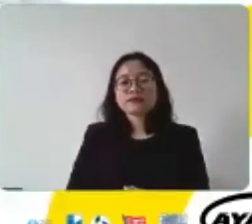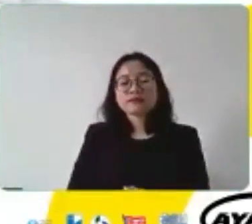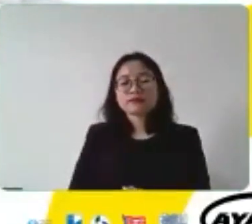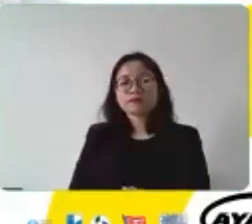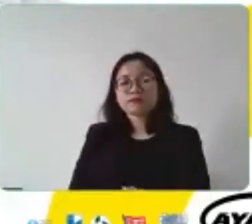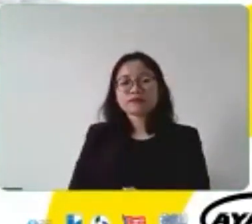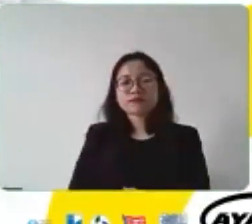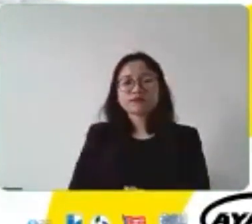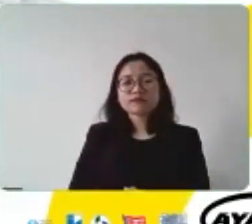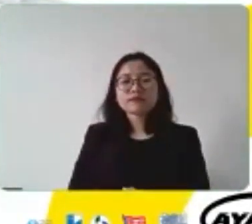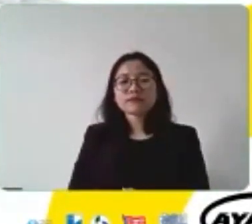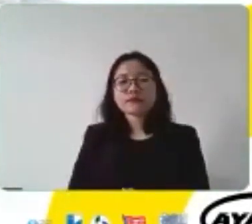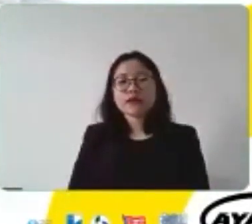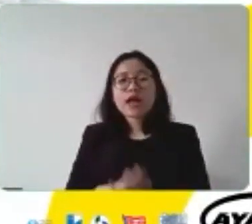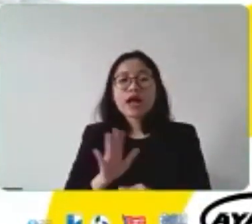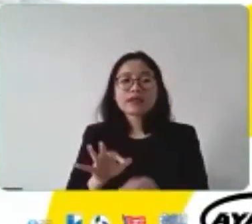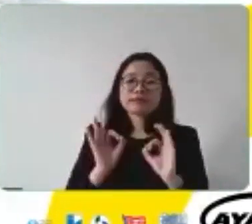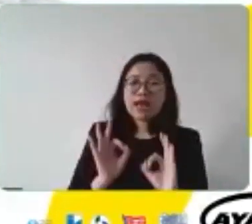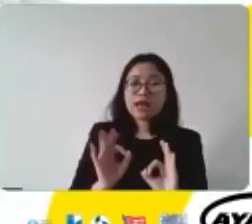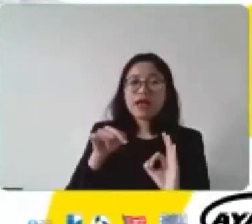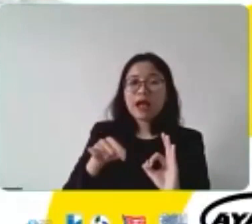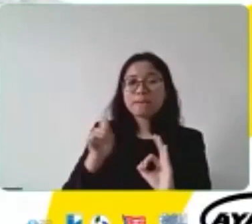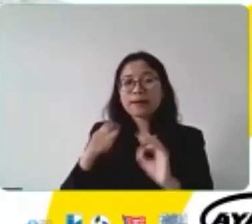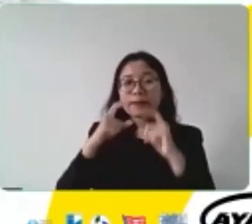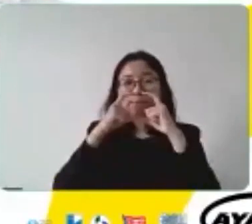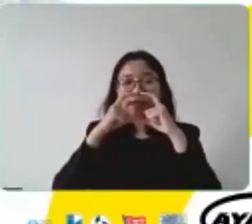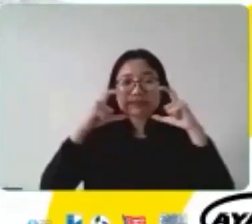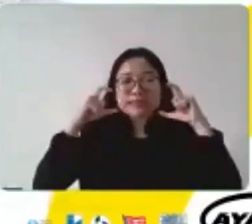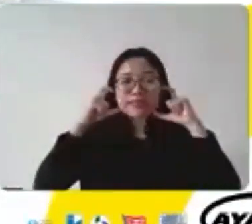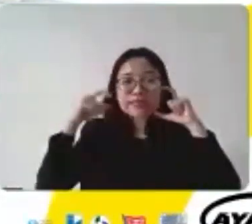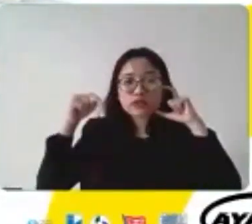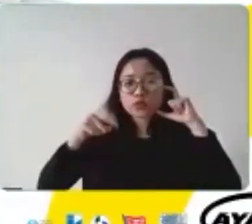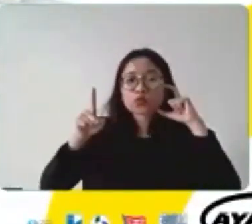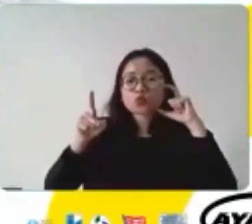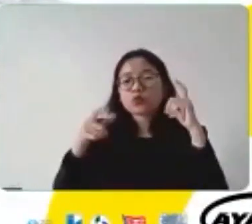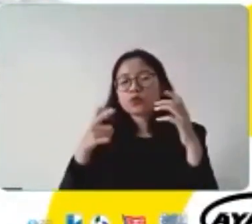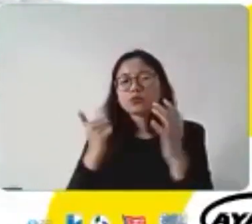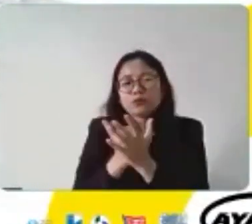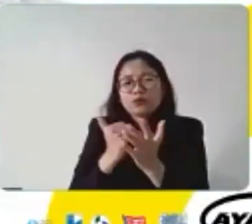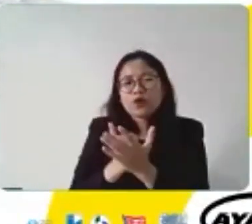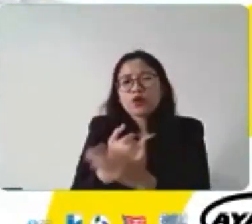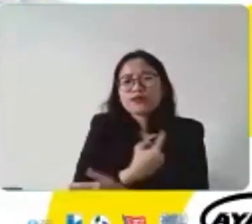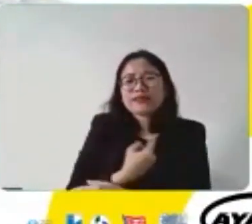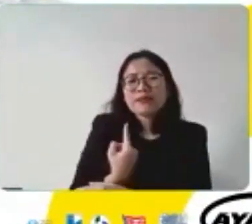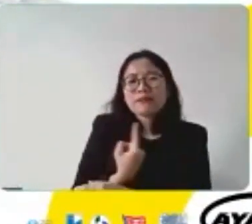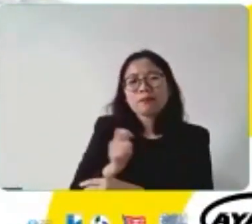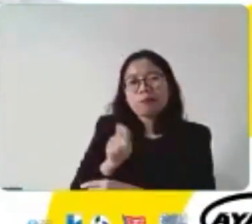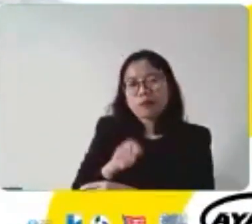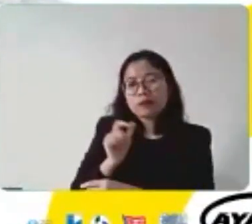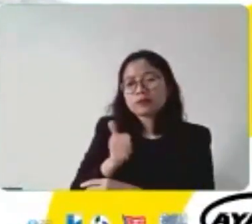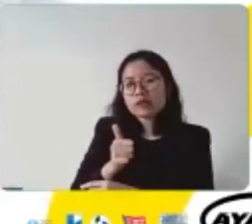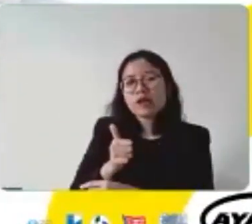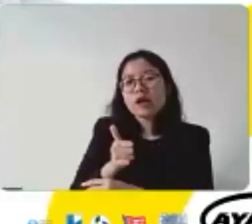the N95 mask or equivalent. But we need to look at integrated solutions. And I won't go into